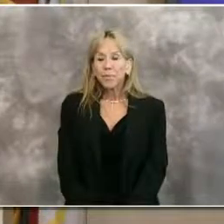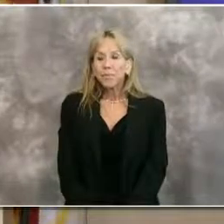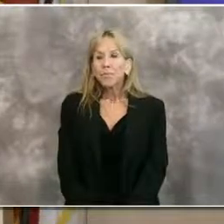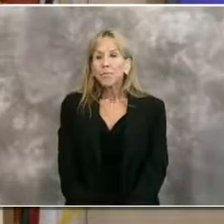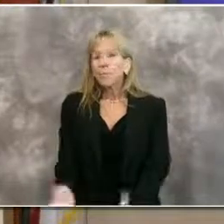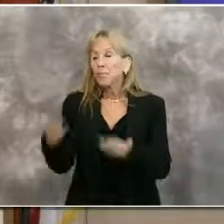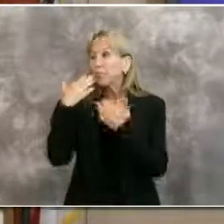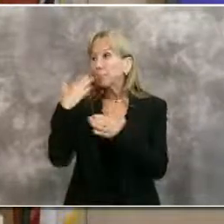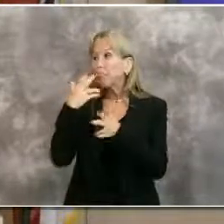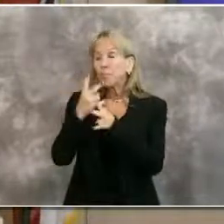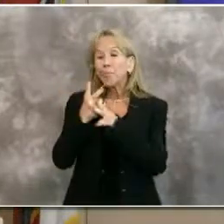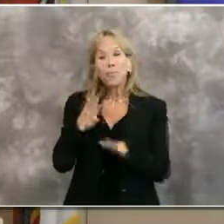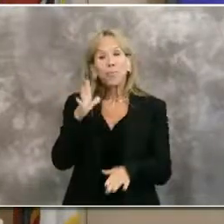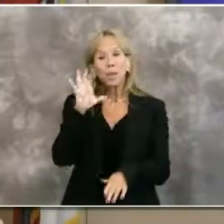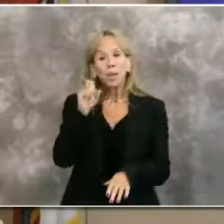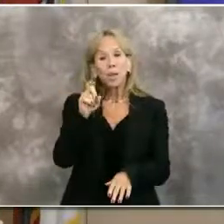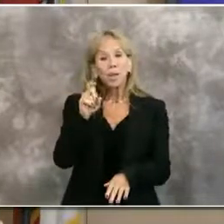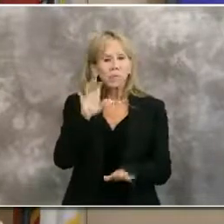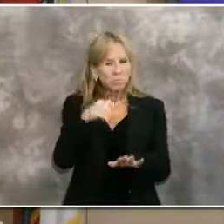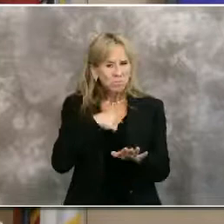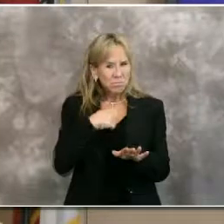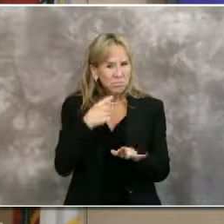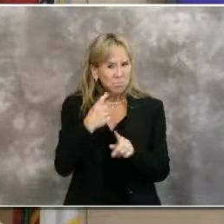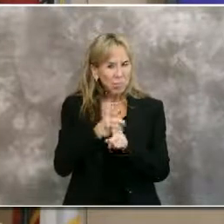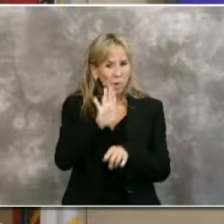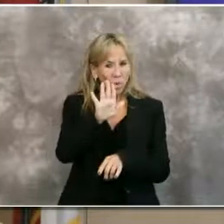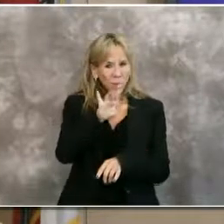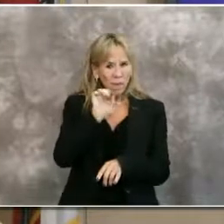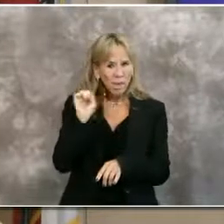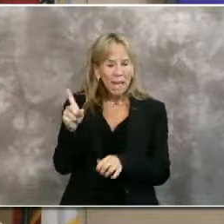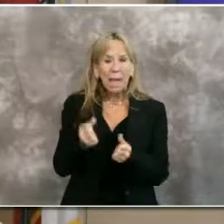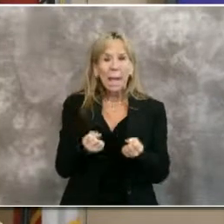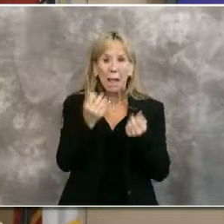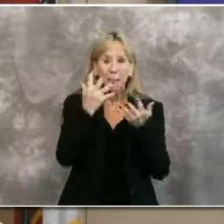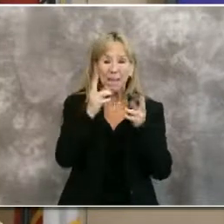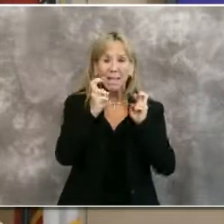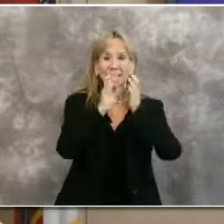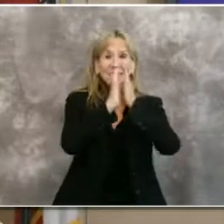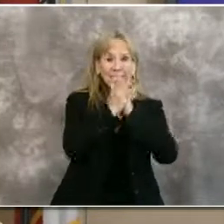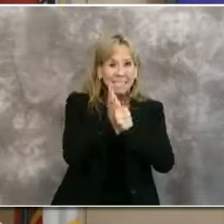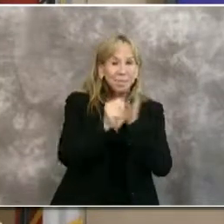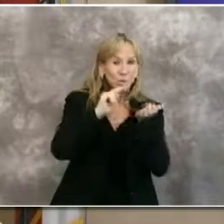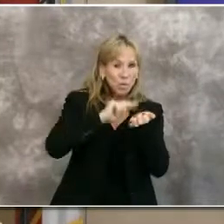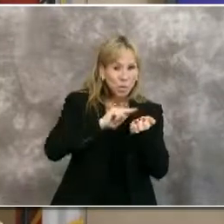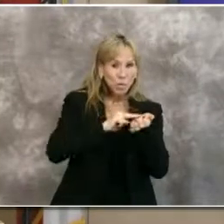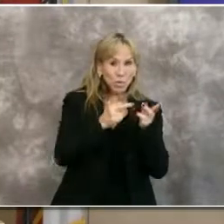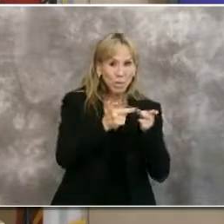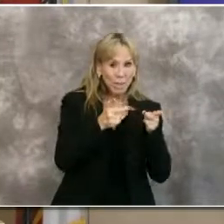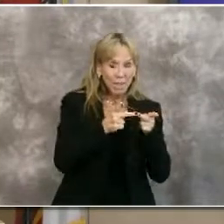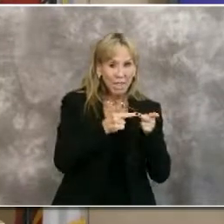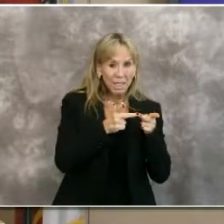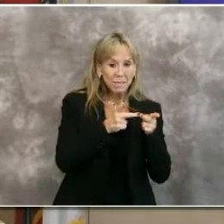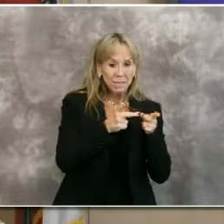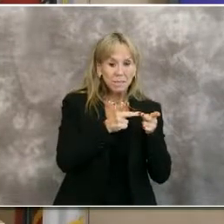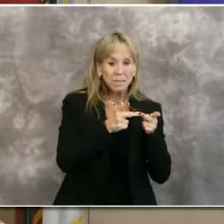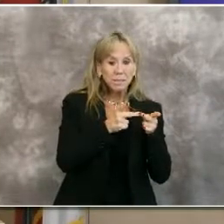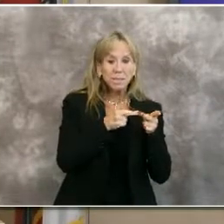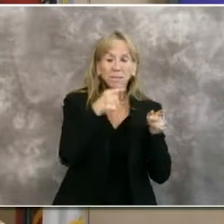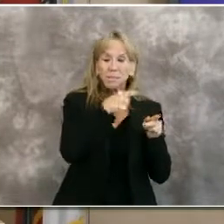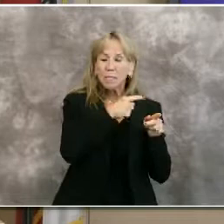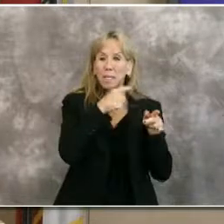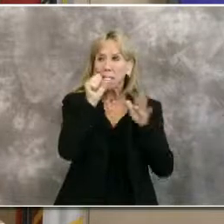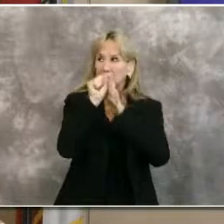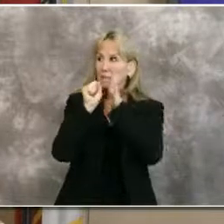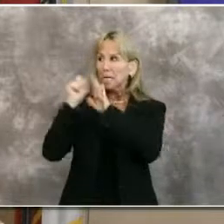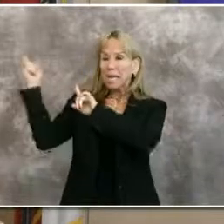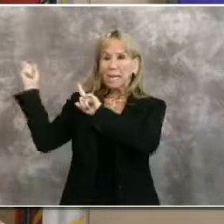Thank you, Supervisor Cox. I believe the question was how many skilled nursing facilities the state has come down to assist